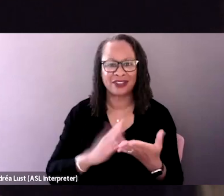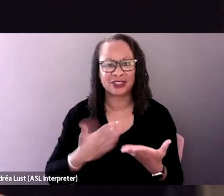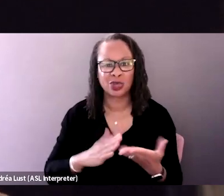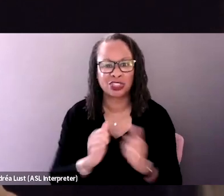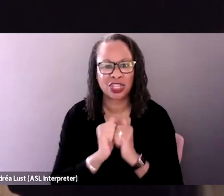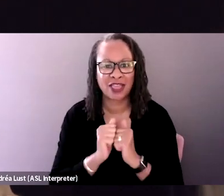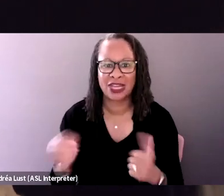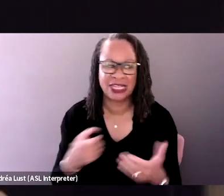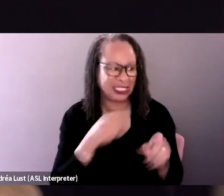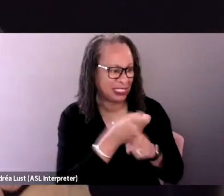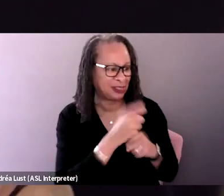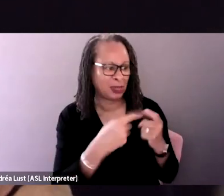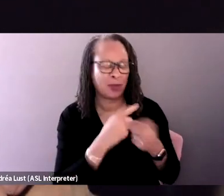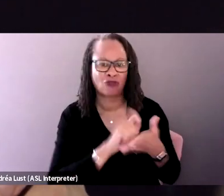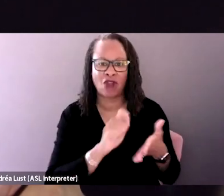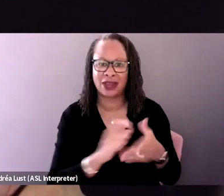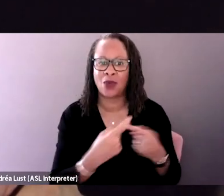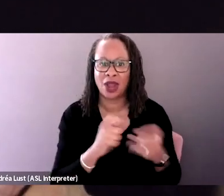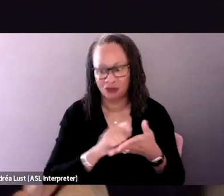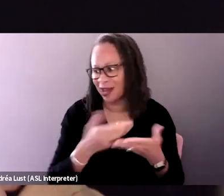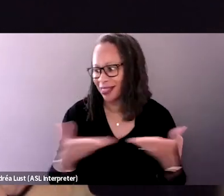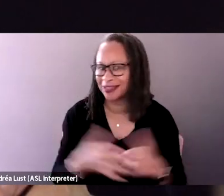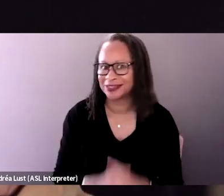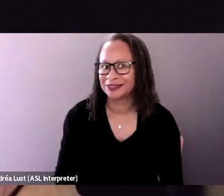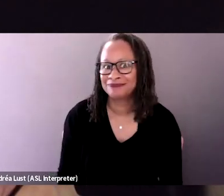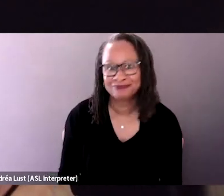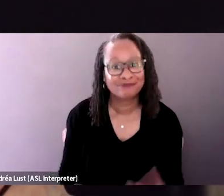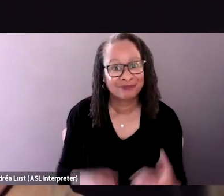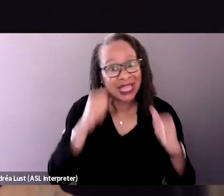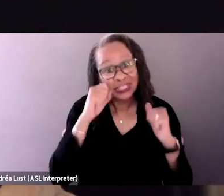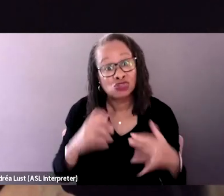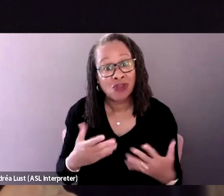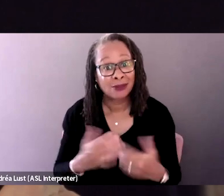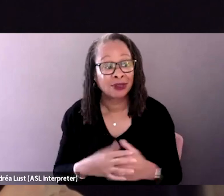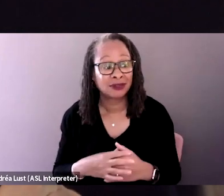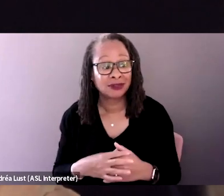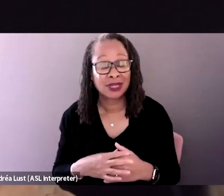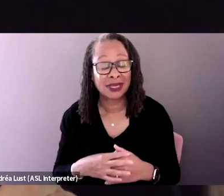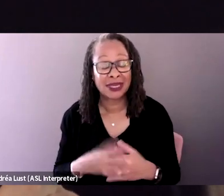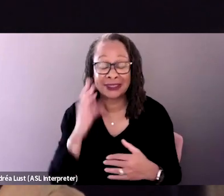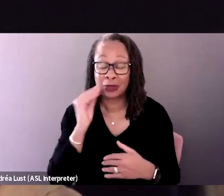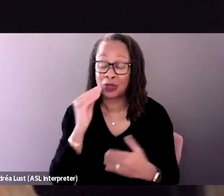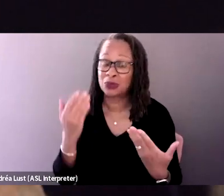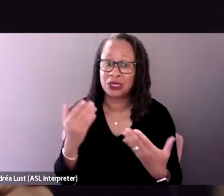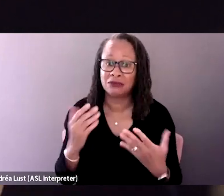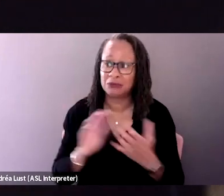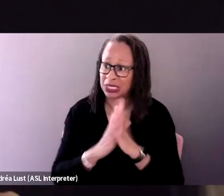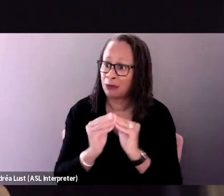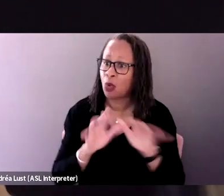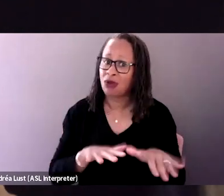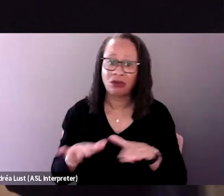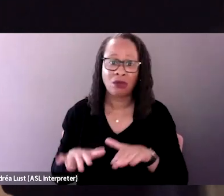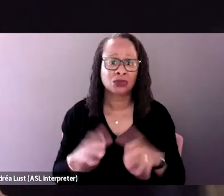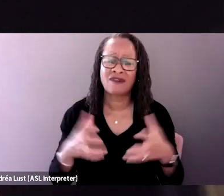And, it was incredible experience where we grew a lot closer and we had a lot of